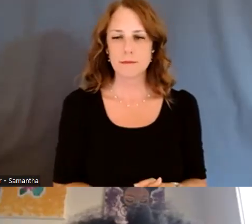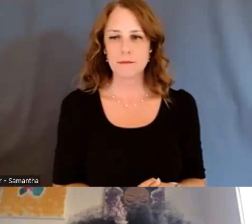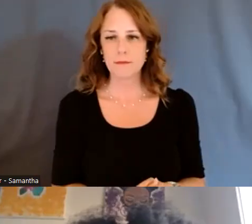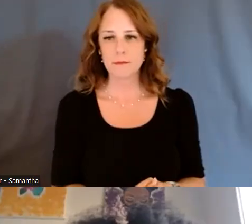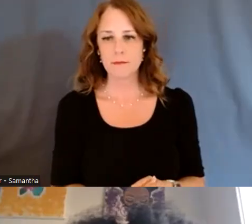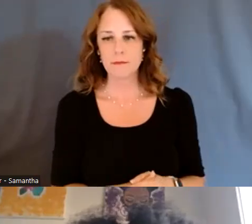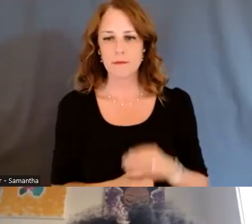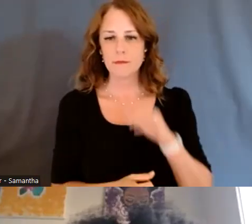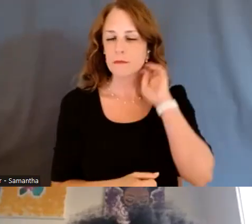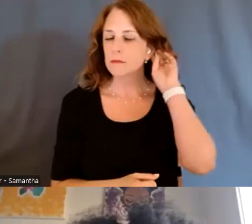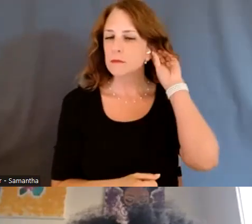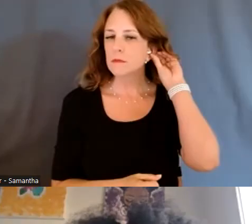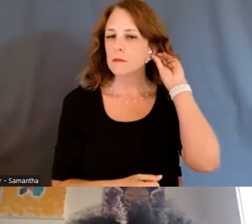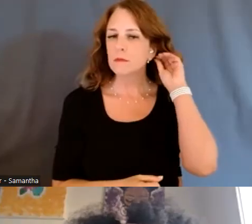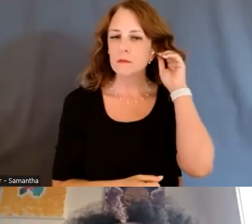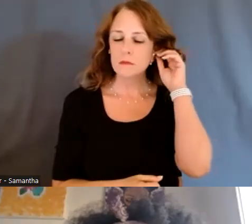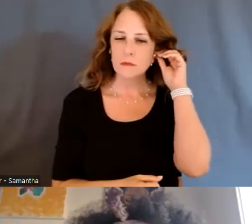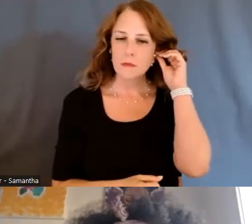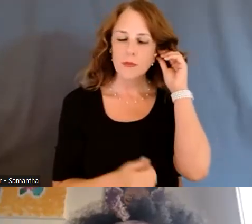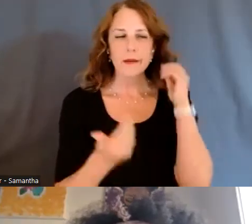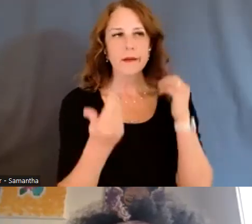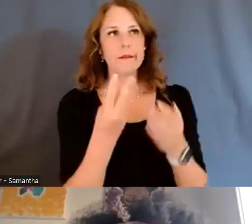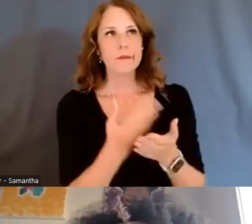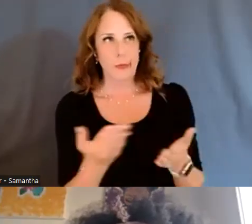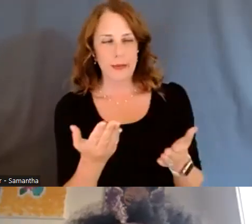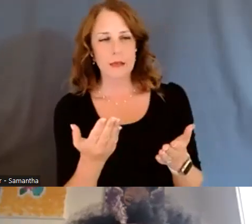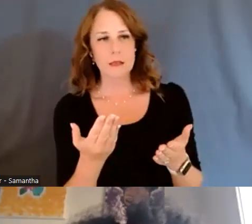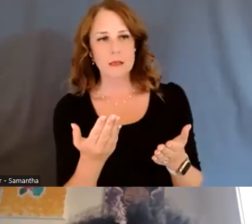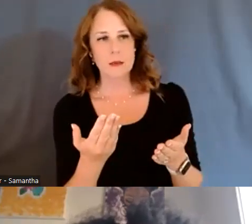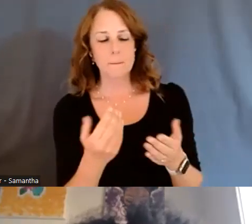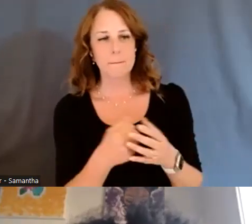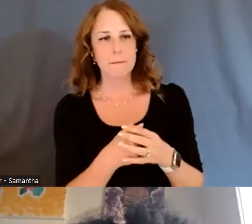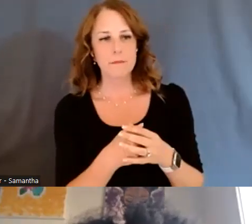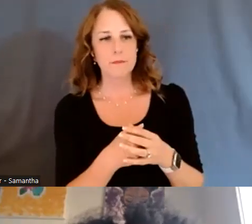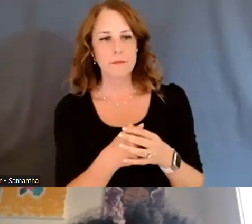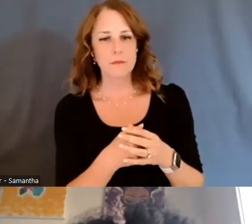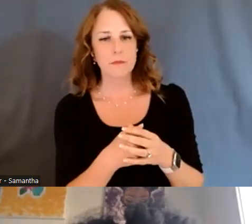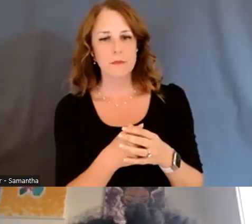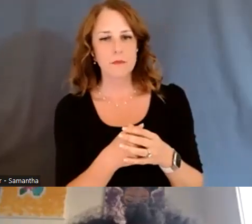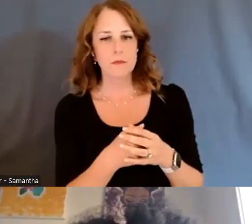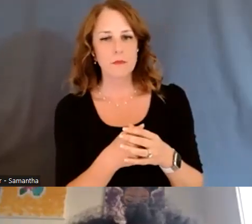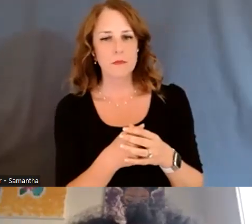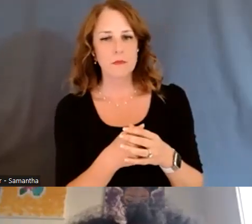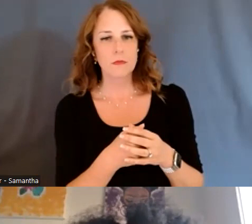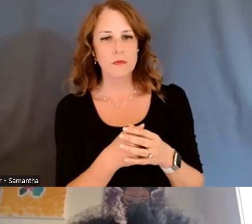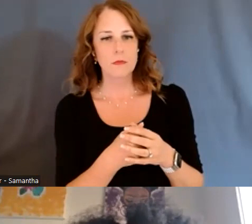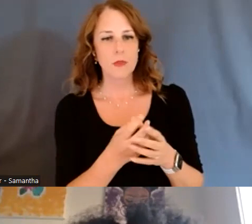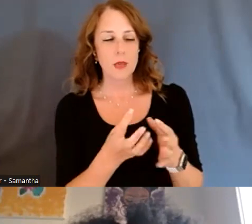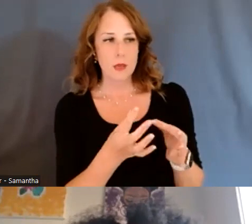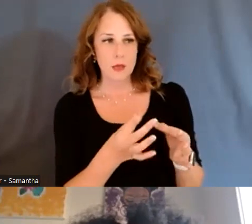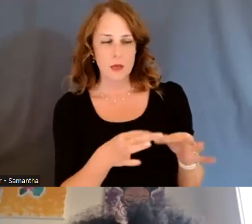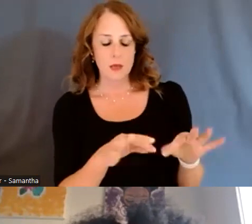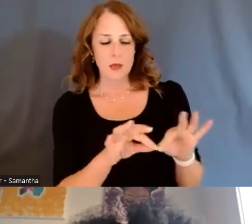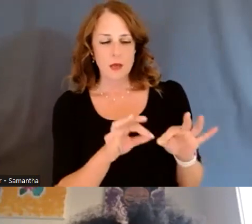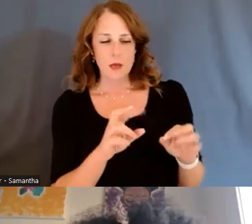Yeah, so there's a couple of things, actually. So it's important for the